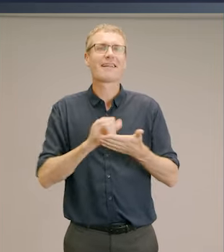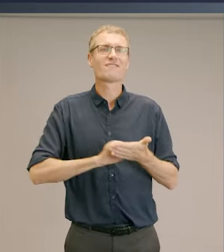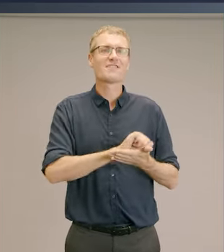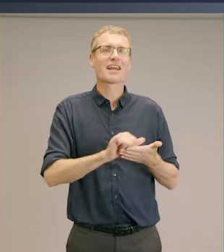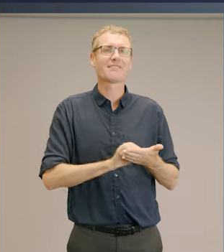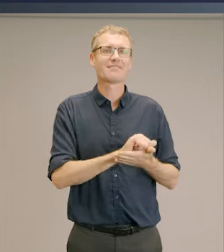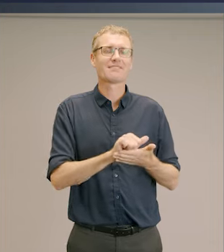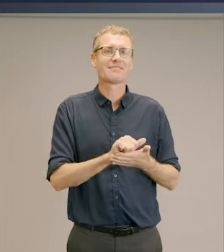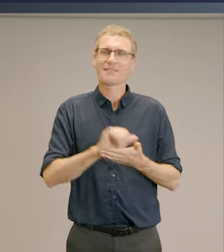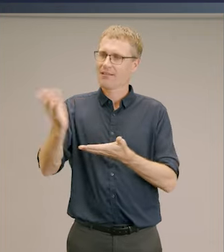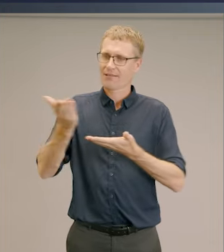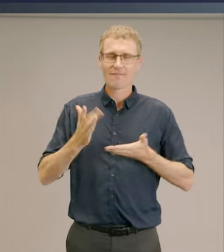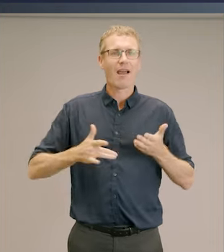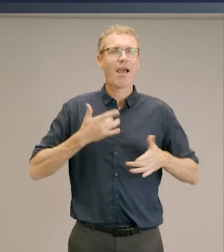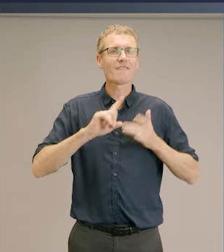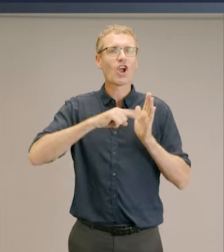forgiving sins,